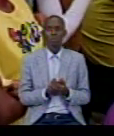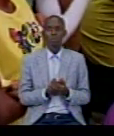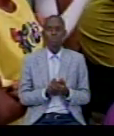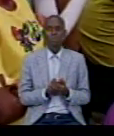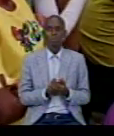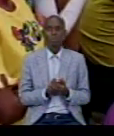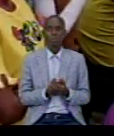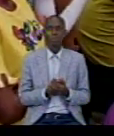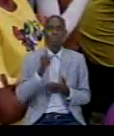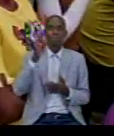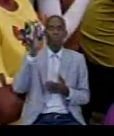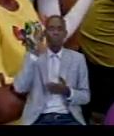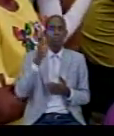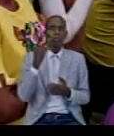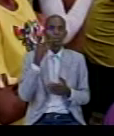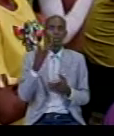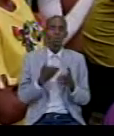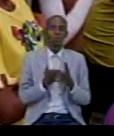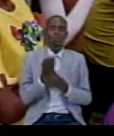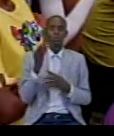He will see you through.